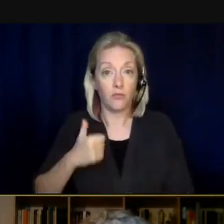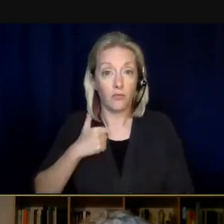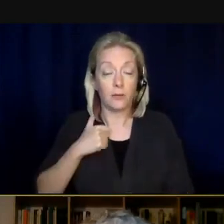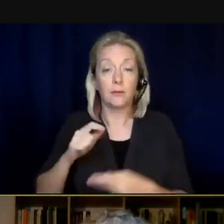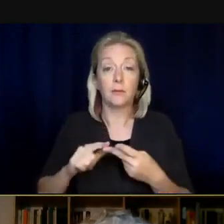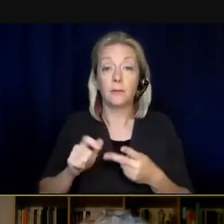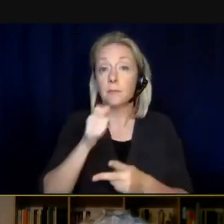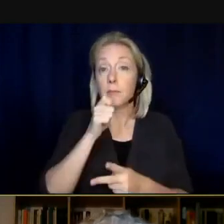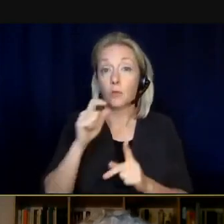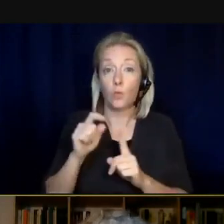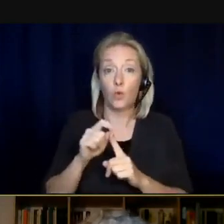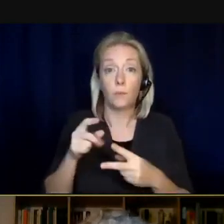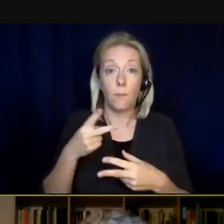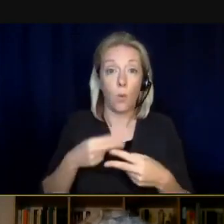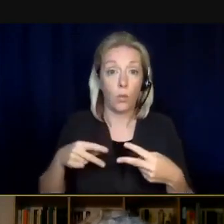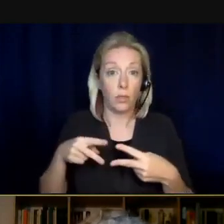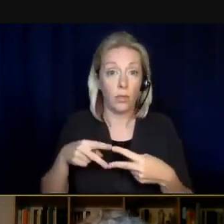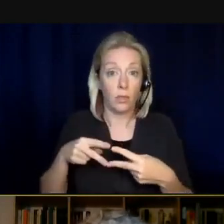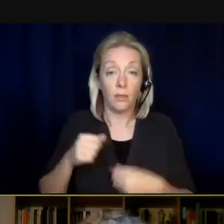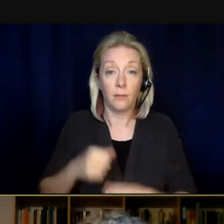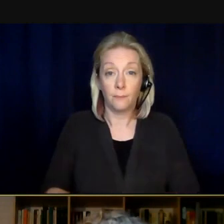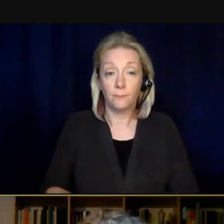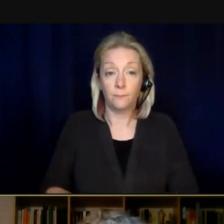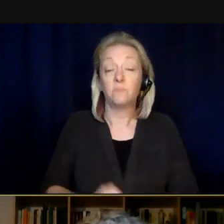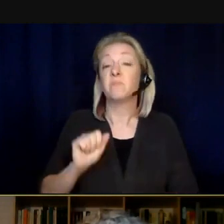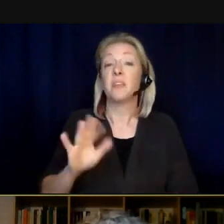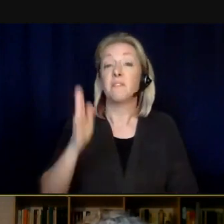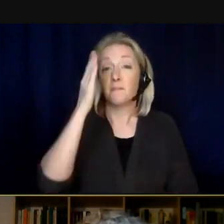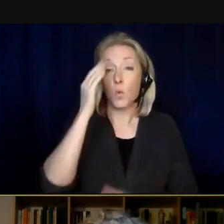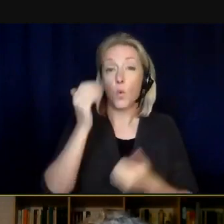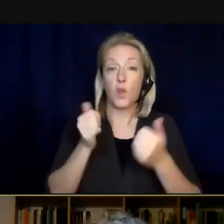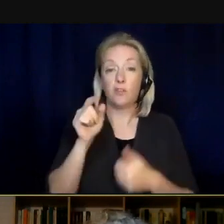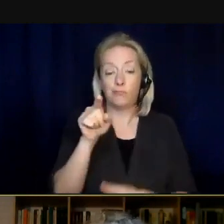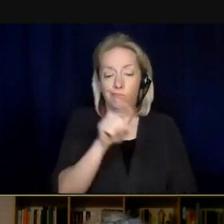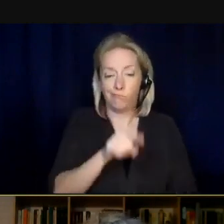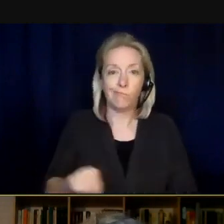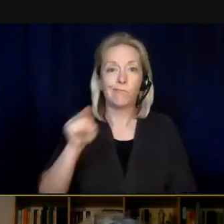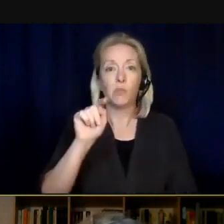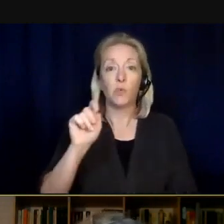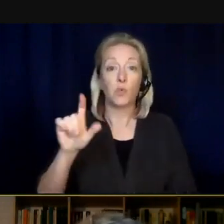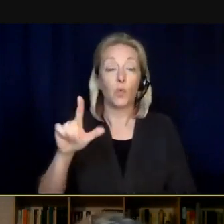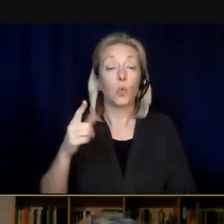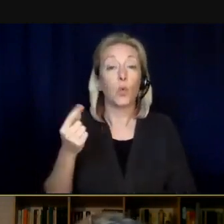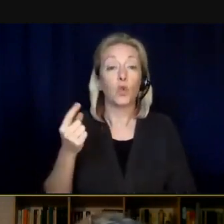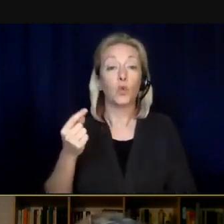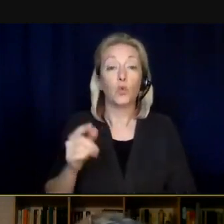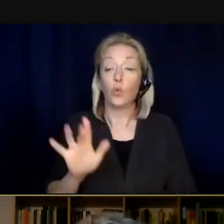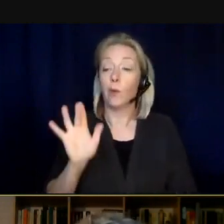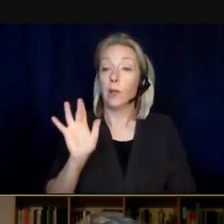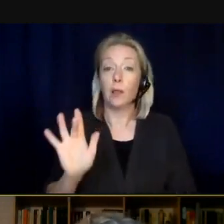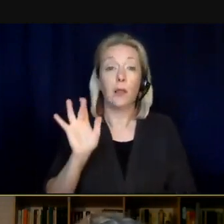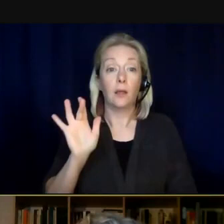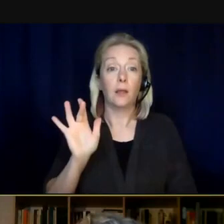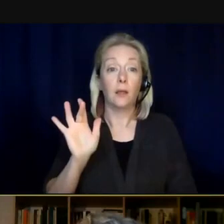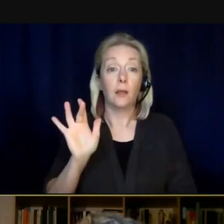password. You also, if you know which tool you want to go into, you can just click on anything that